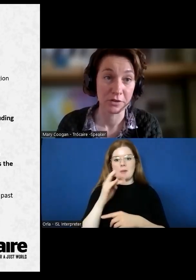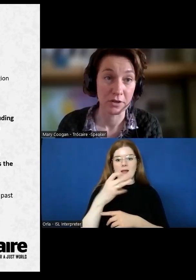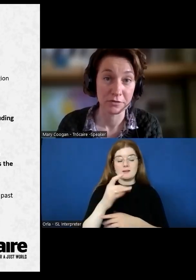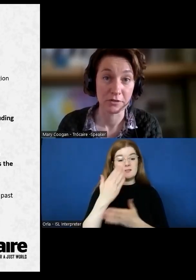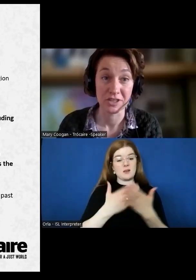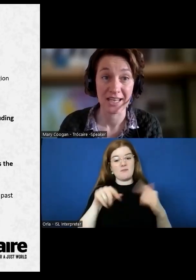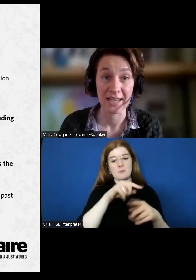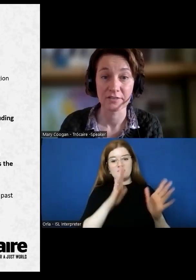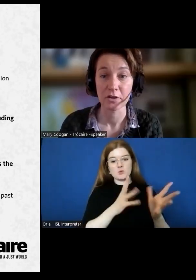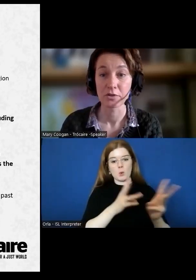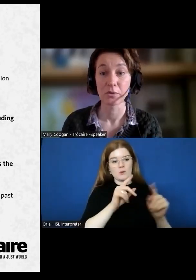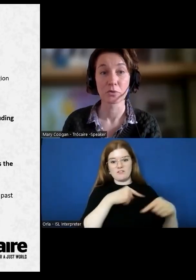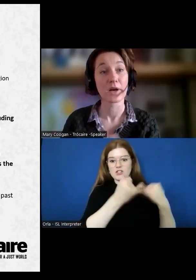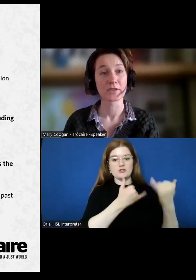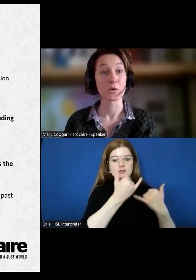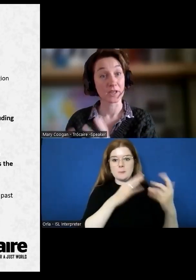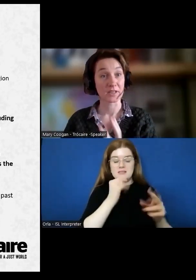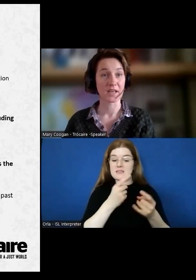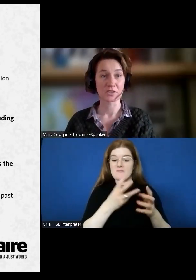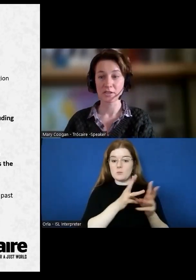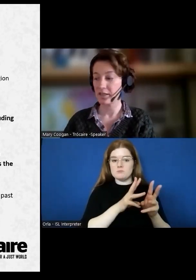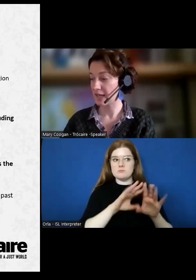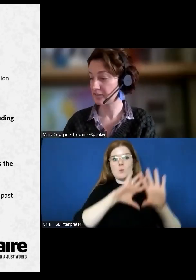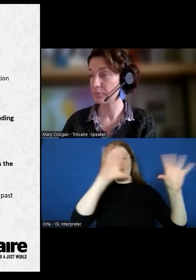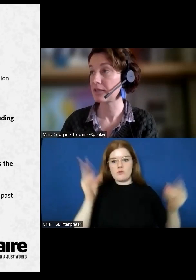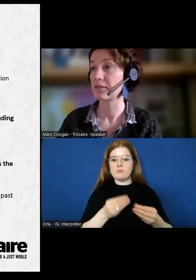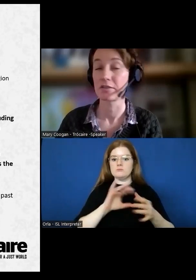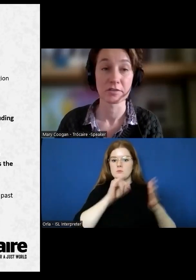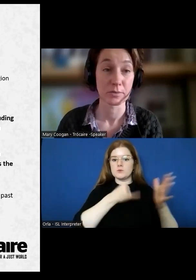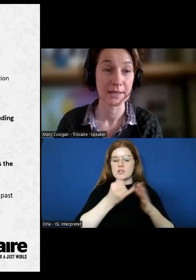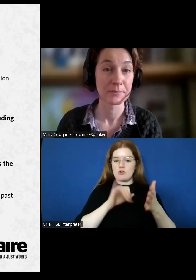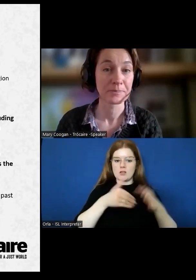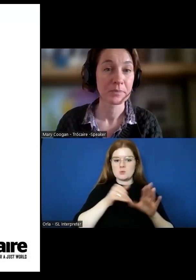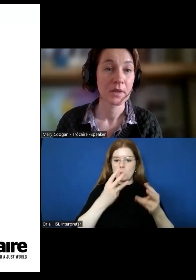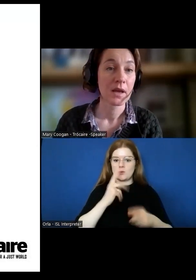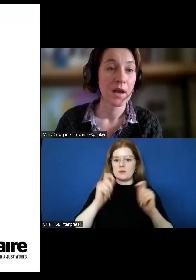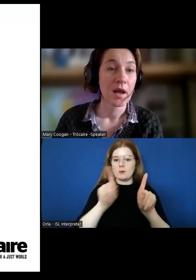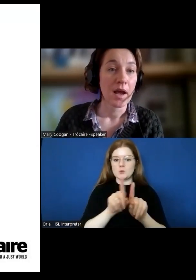worked with for decades. So there was a wider organisational context to be considered as well.